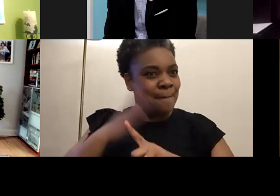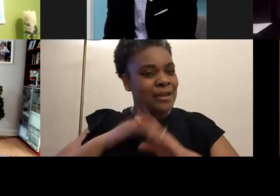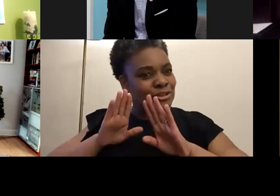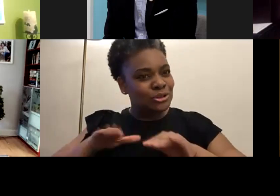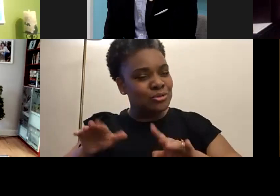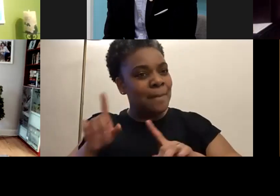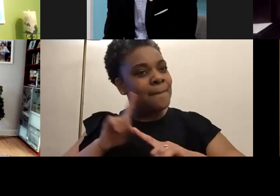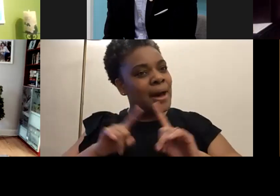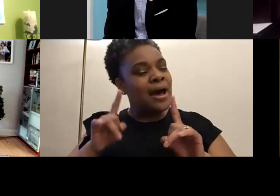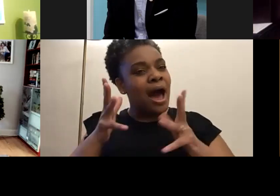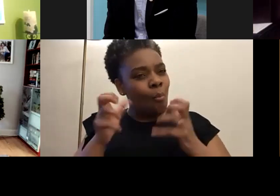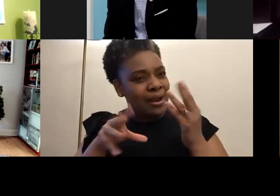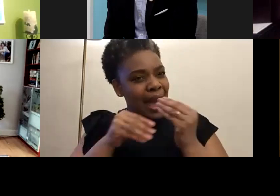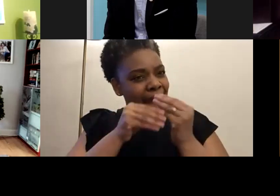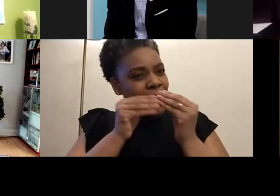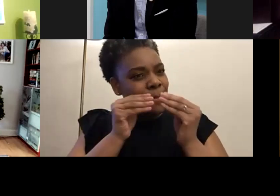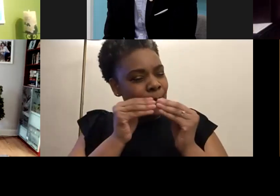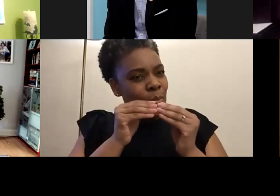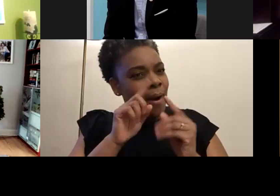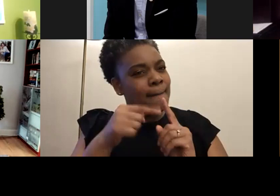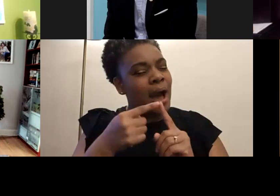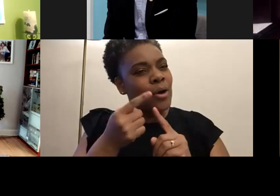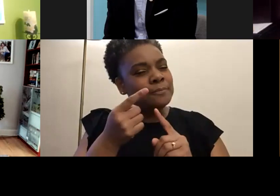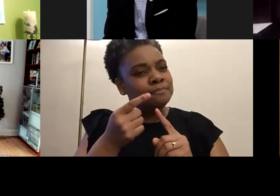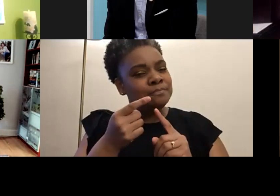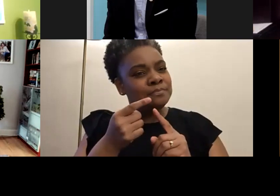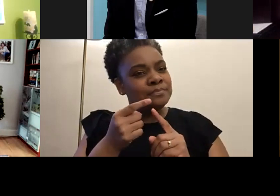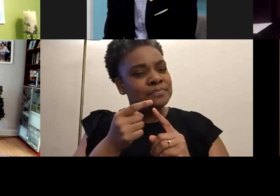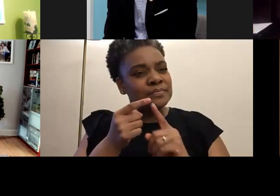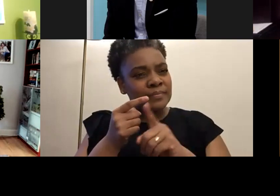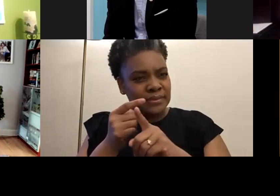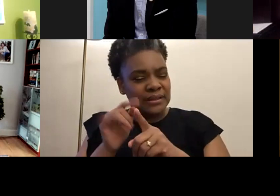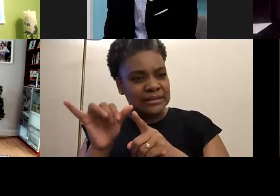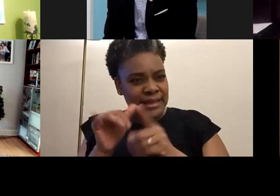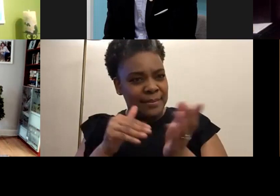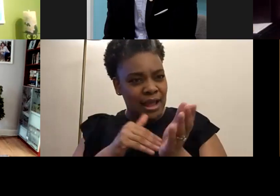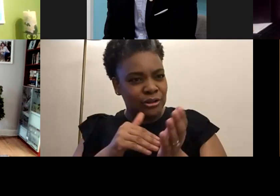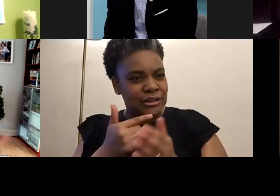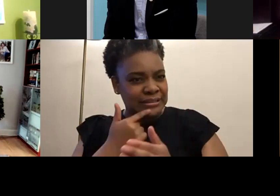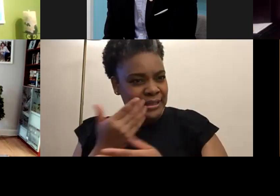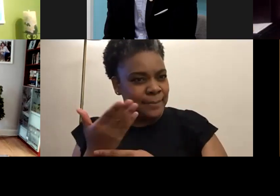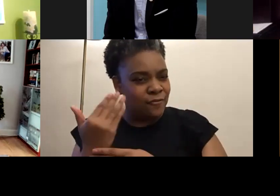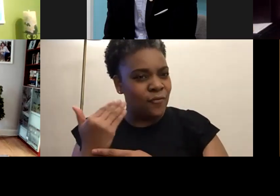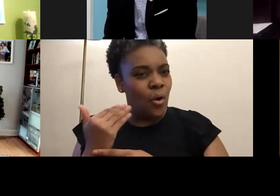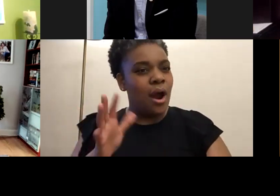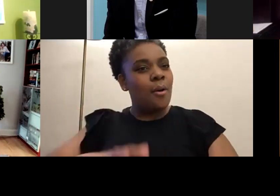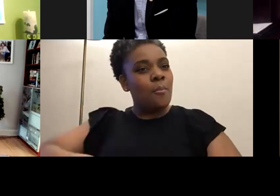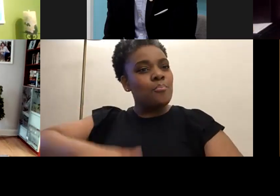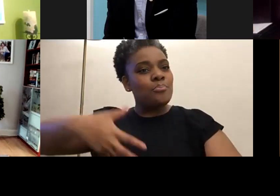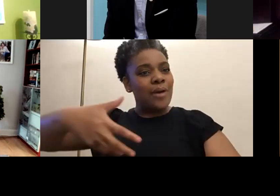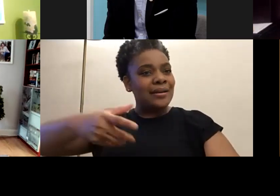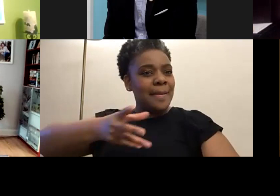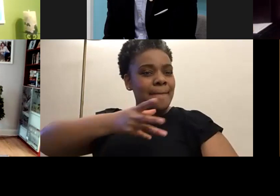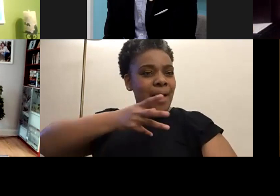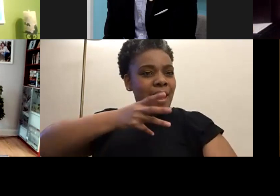I wanted to add a little bit more about, and Dr. Clayborne touched on it earlier, pregnant women and women